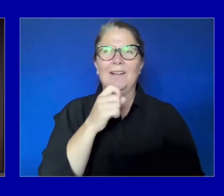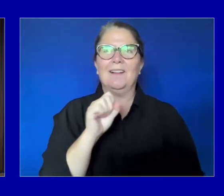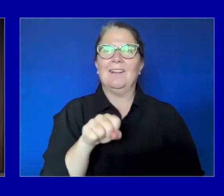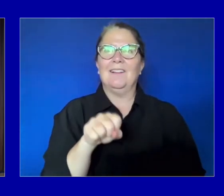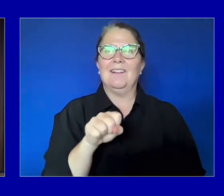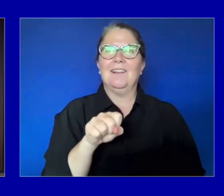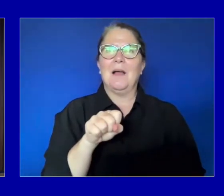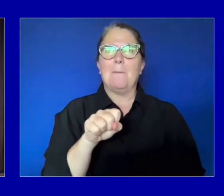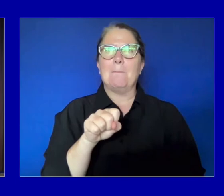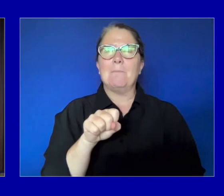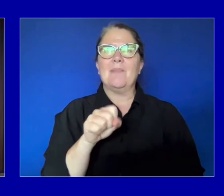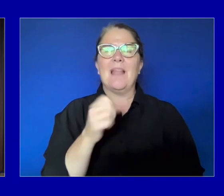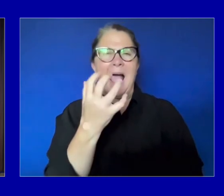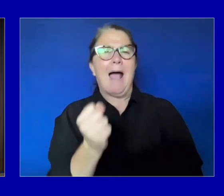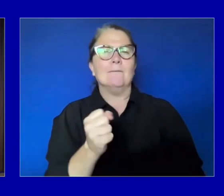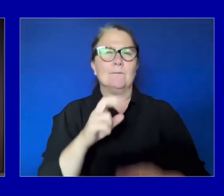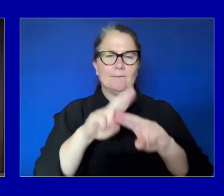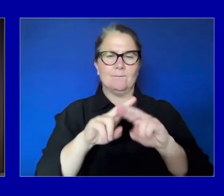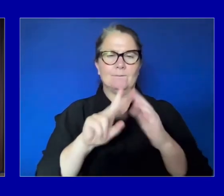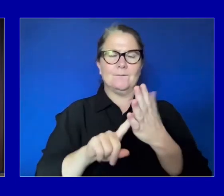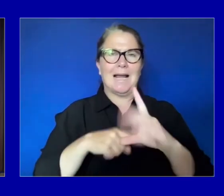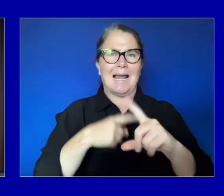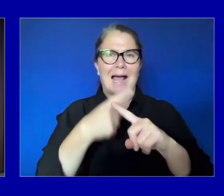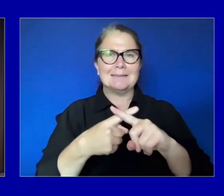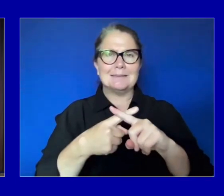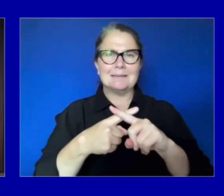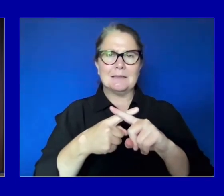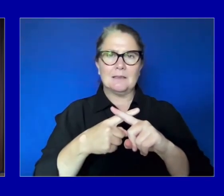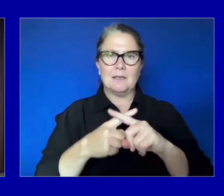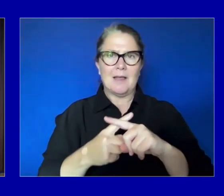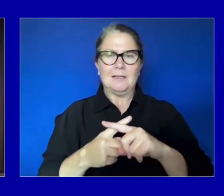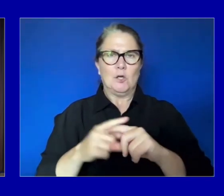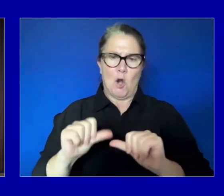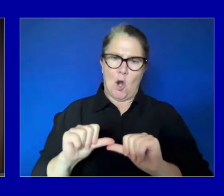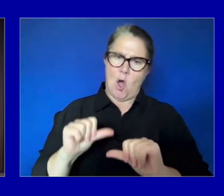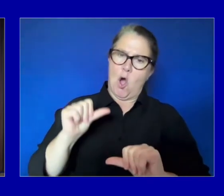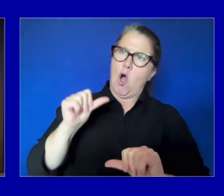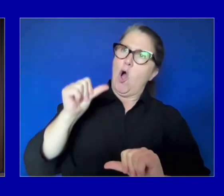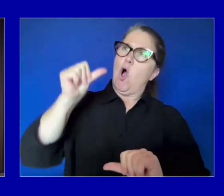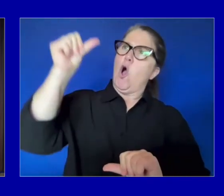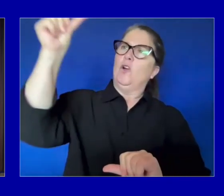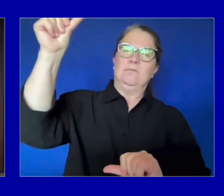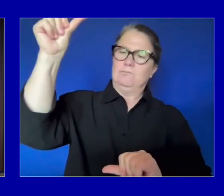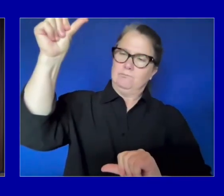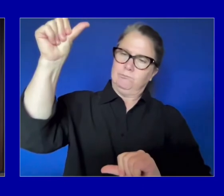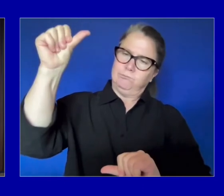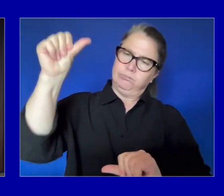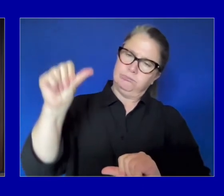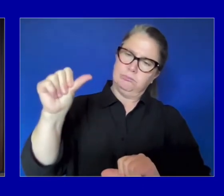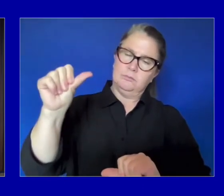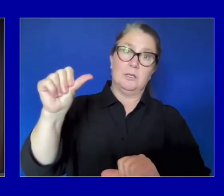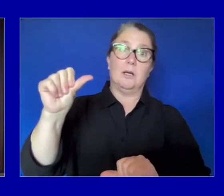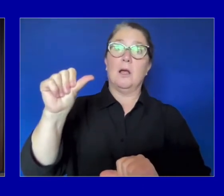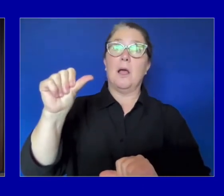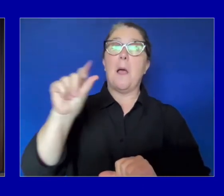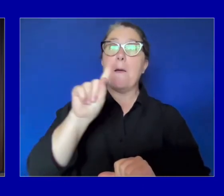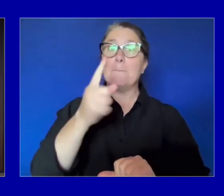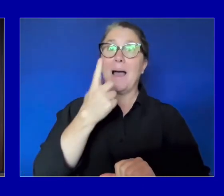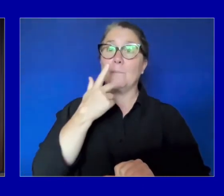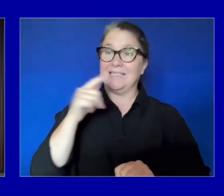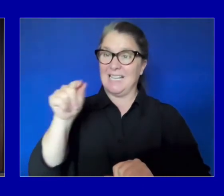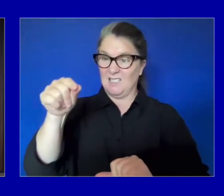shorter, but it takes a long time to weave that. But you know, if you strip it really finely, you can get this really beautiful silk thread. And,